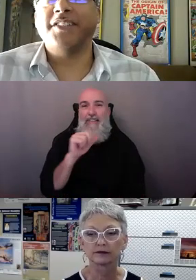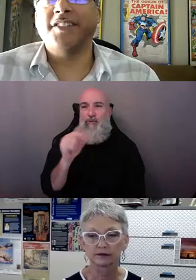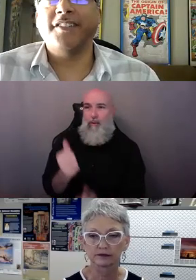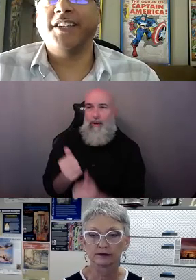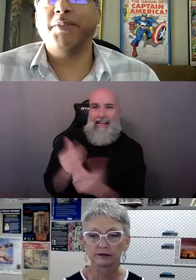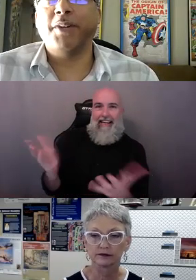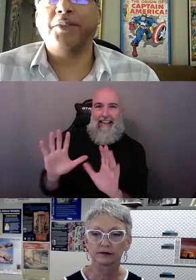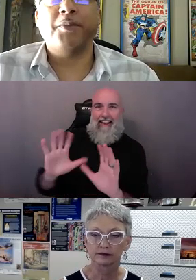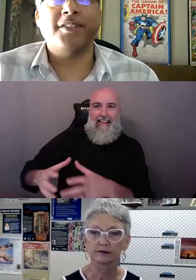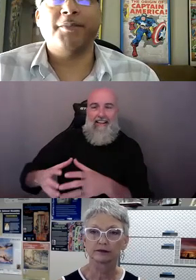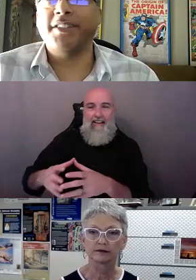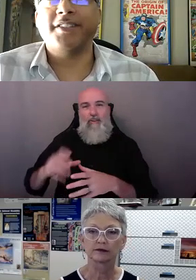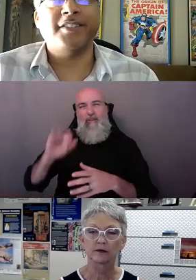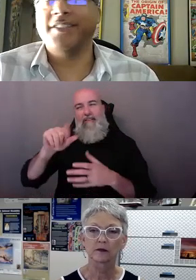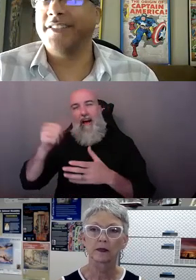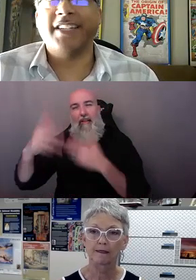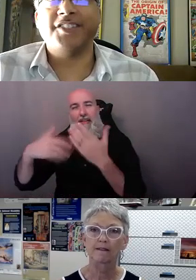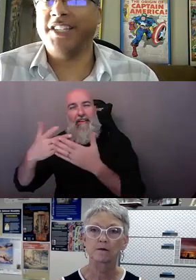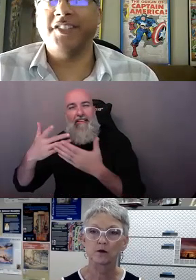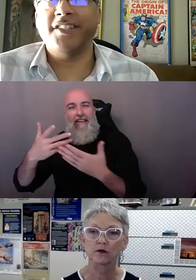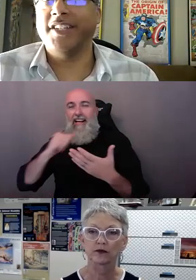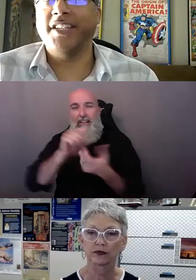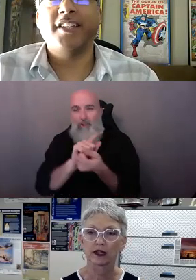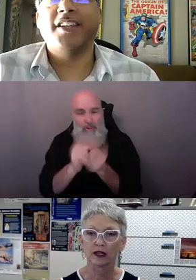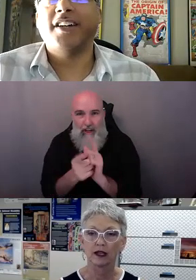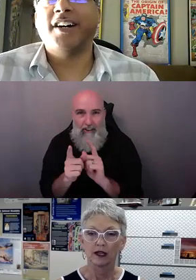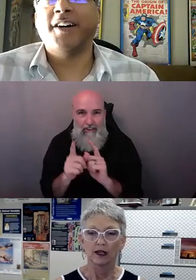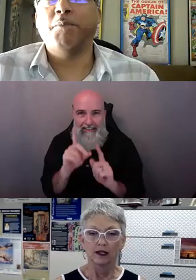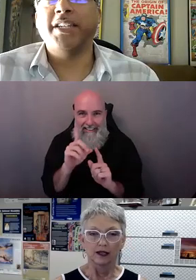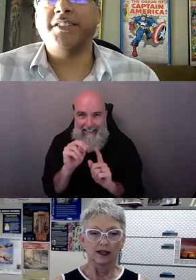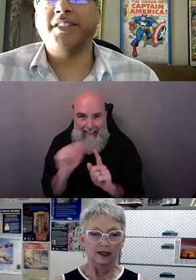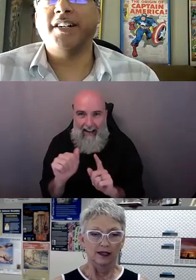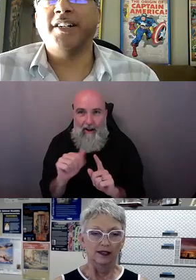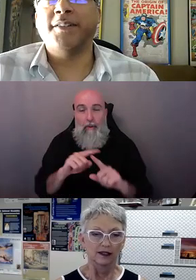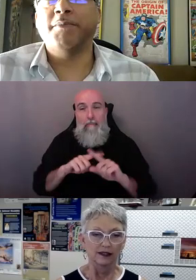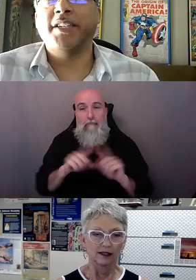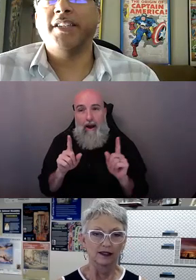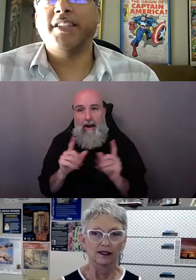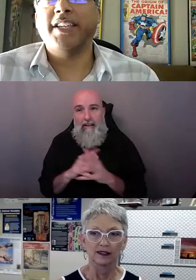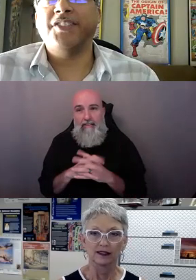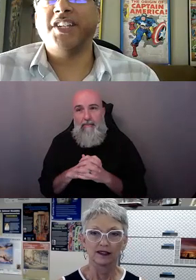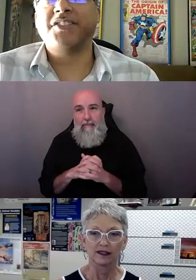So that's another thing people ask me all the time. It does not change your DNA. But it's a